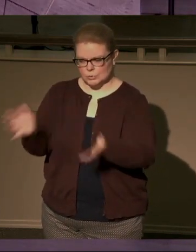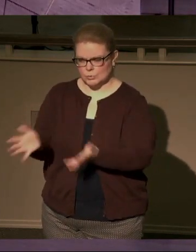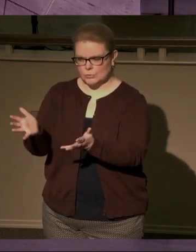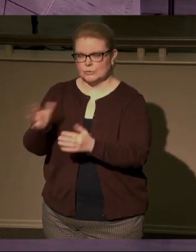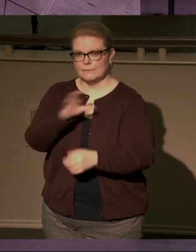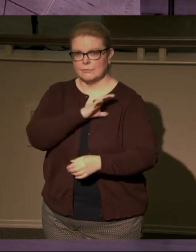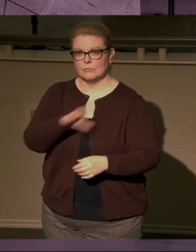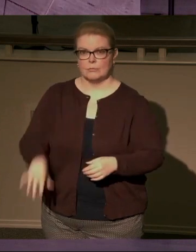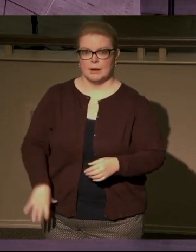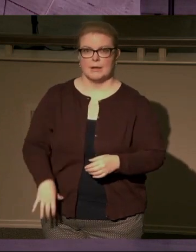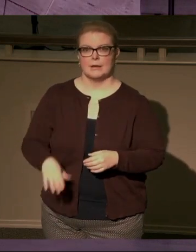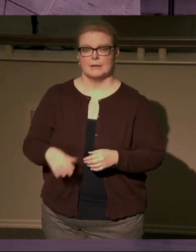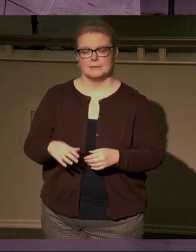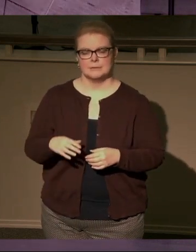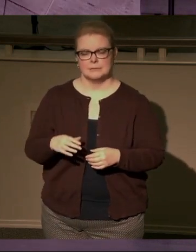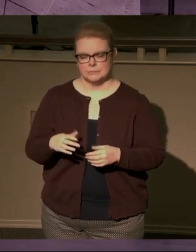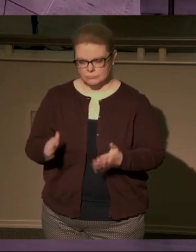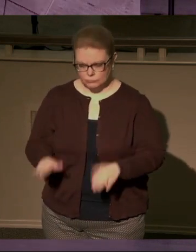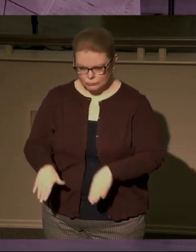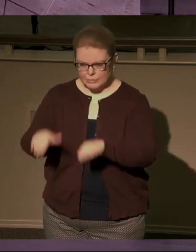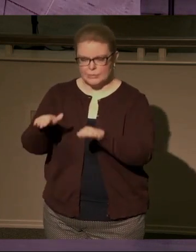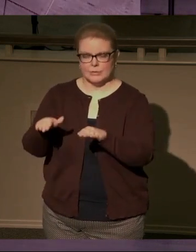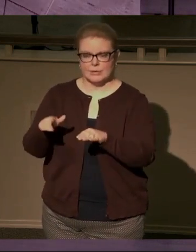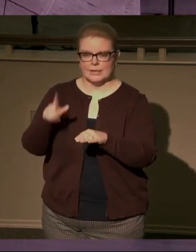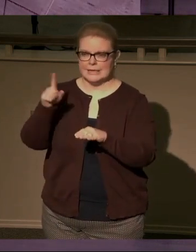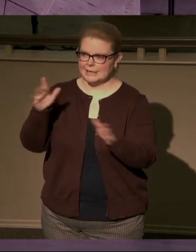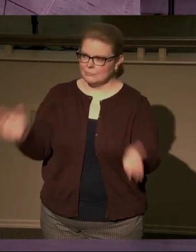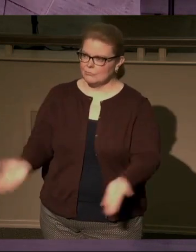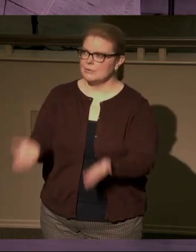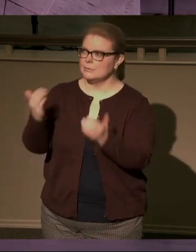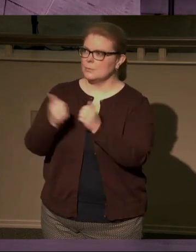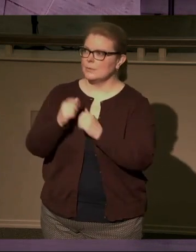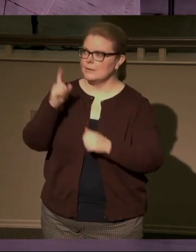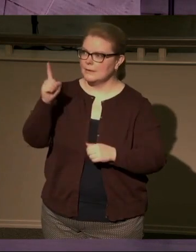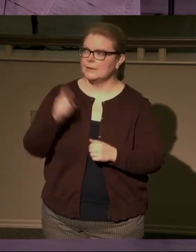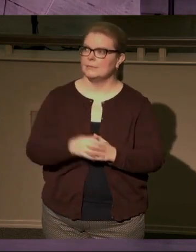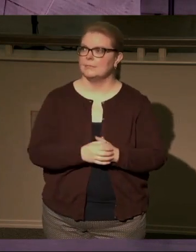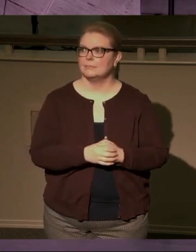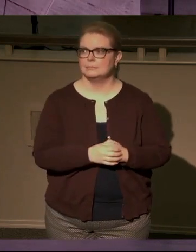rearing of godly heritage. He raised us up with him.